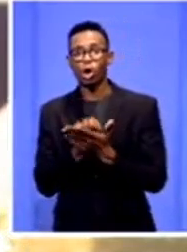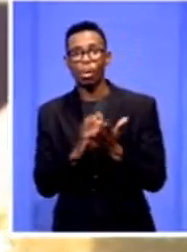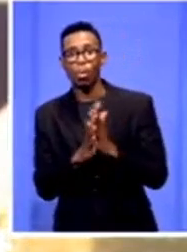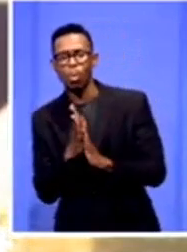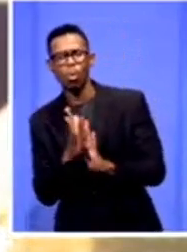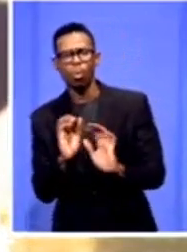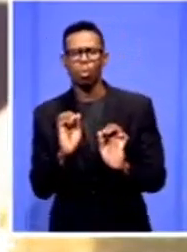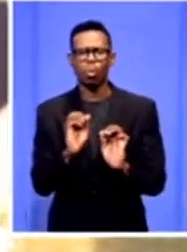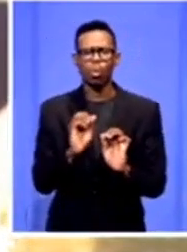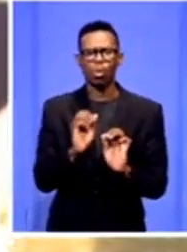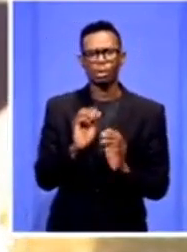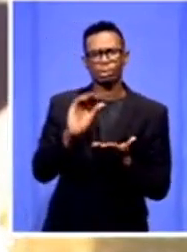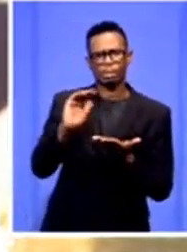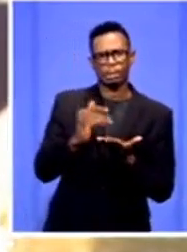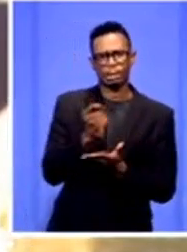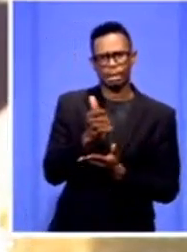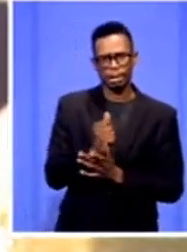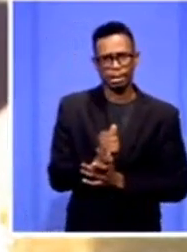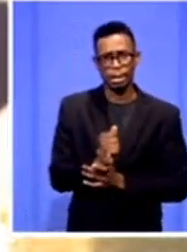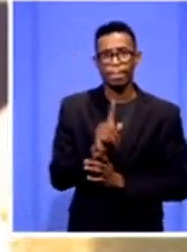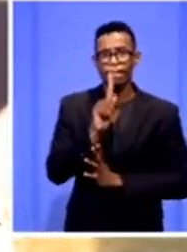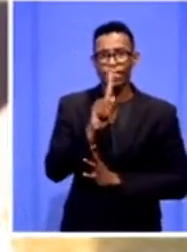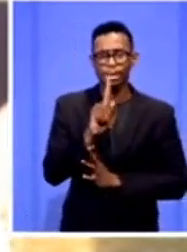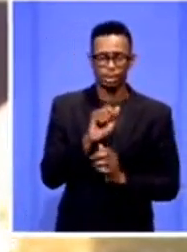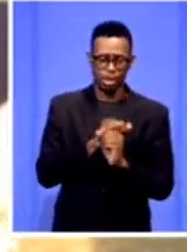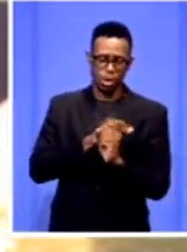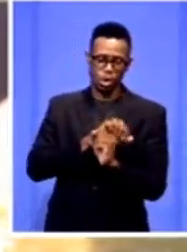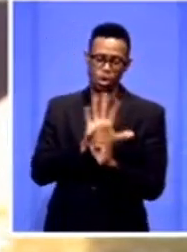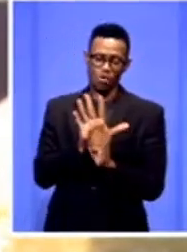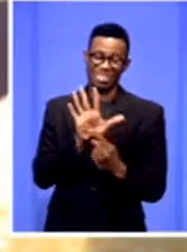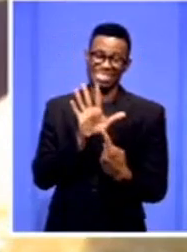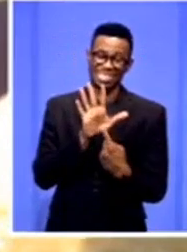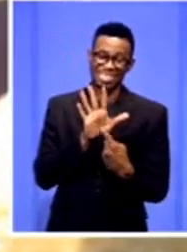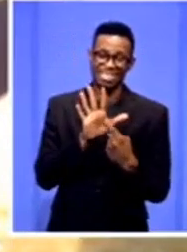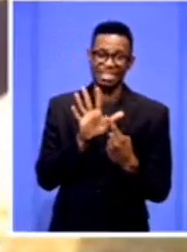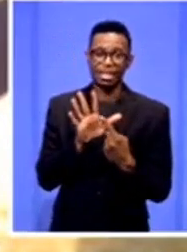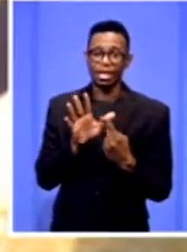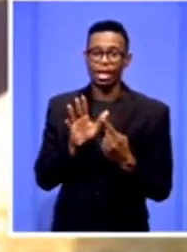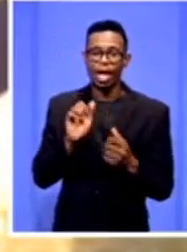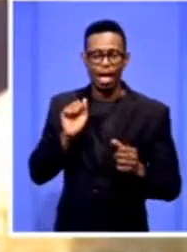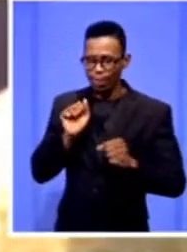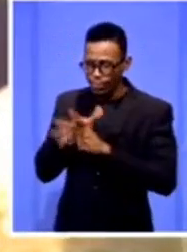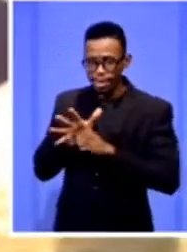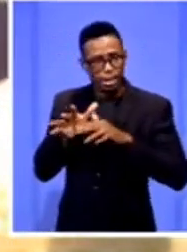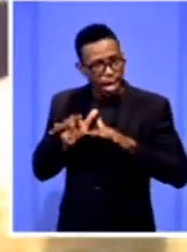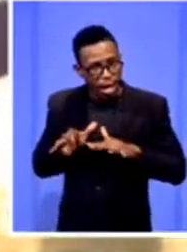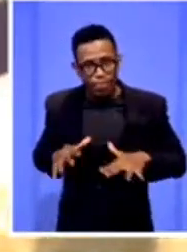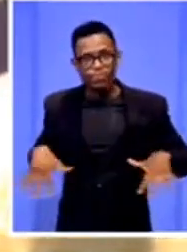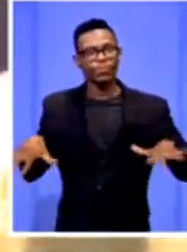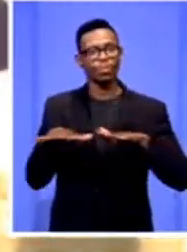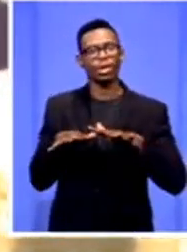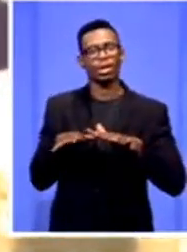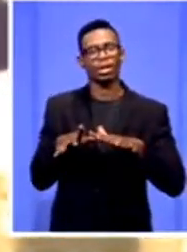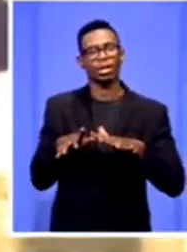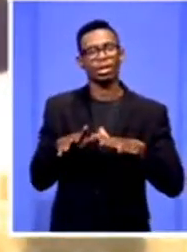COVID-19 is the whole of society's problem. We have the responsibility to ourselves and